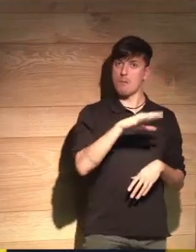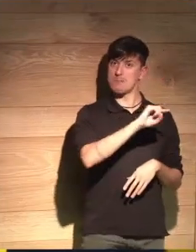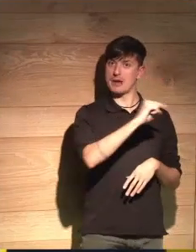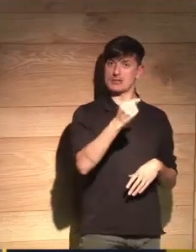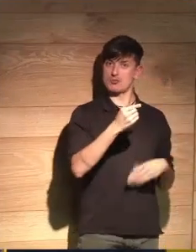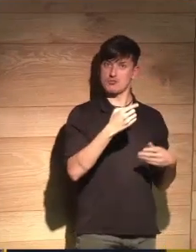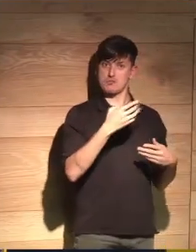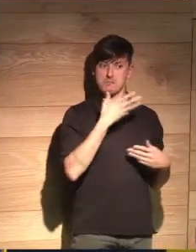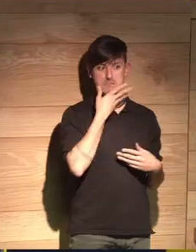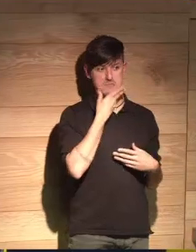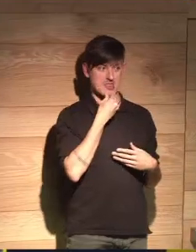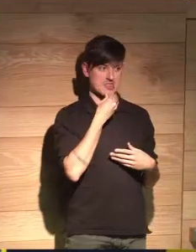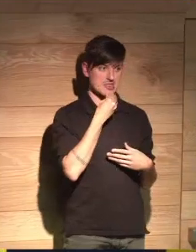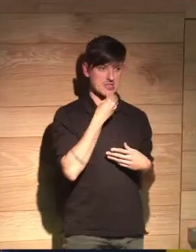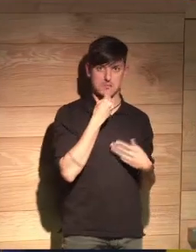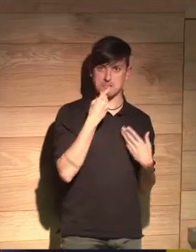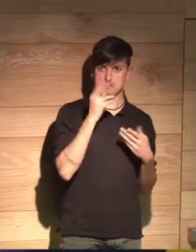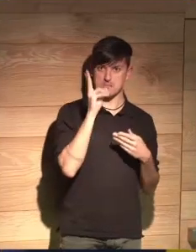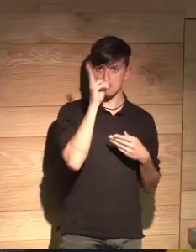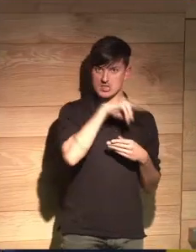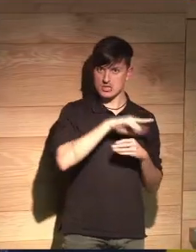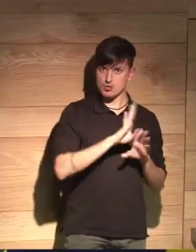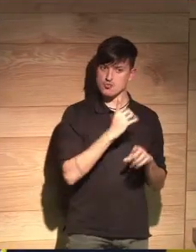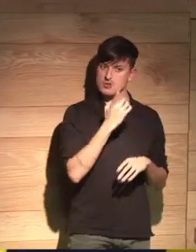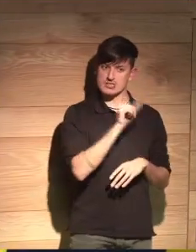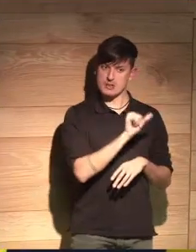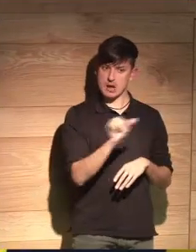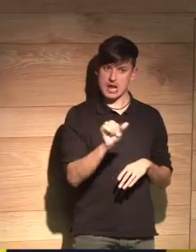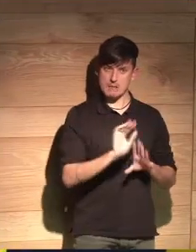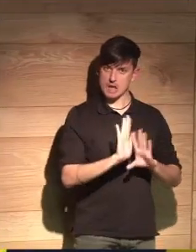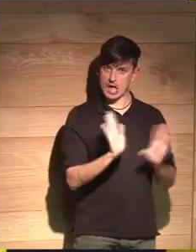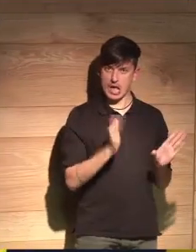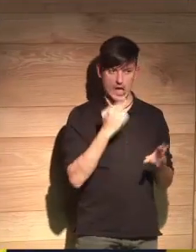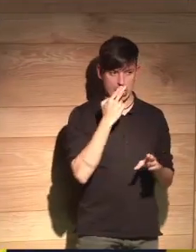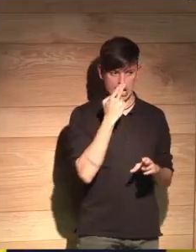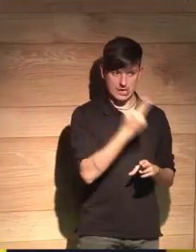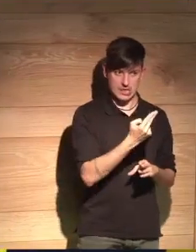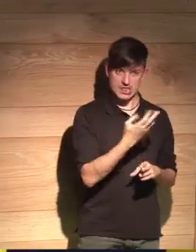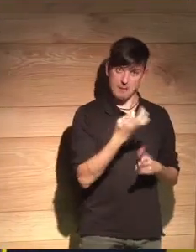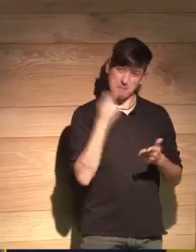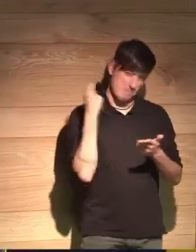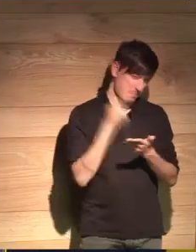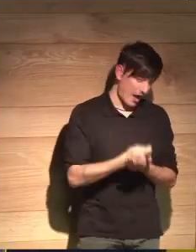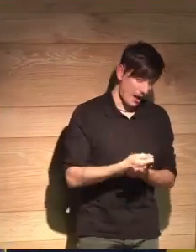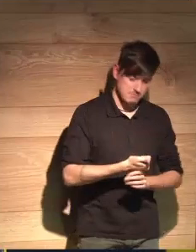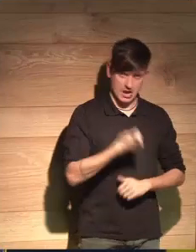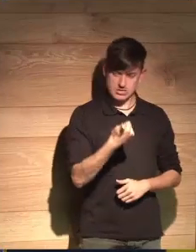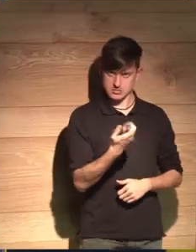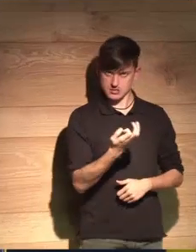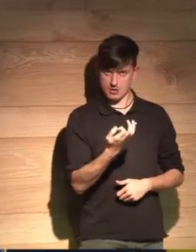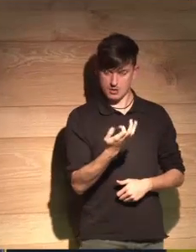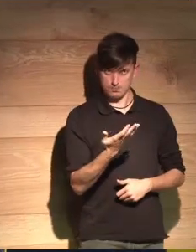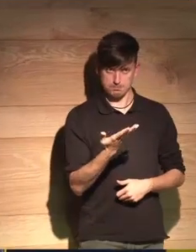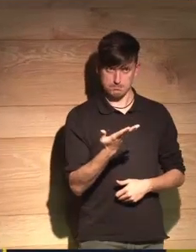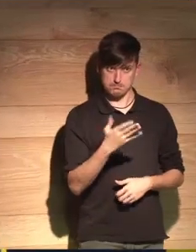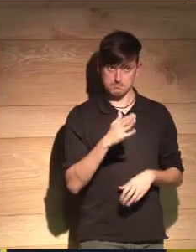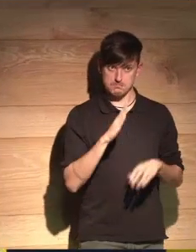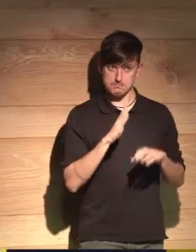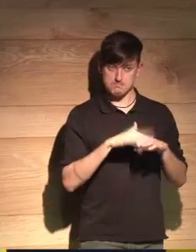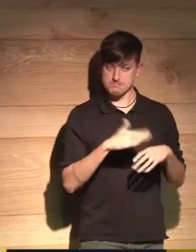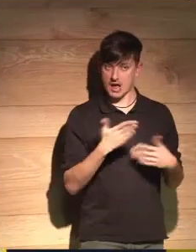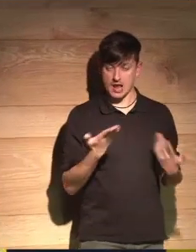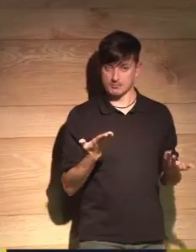having your apartment and just spend 1 week every year, you have to pay much more than others so